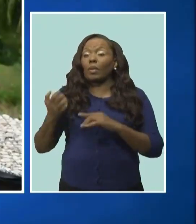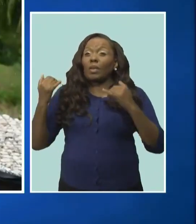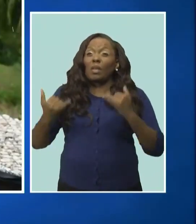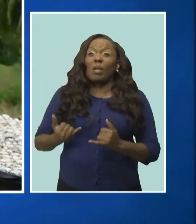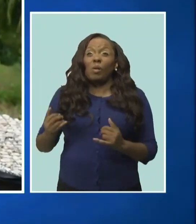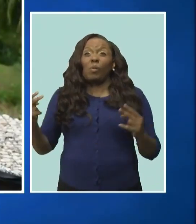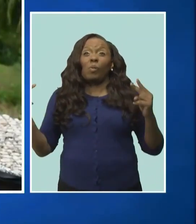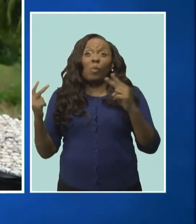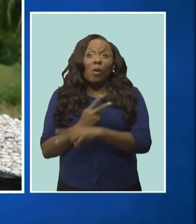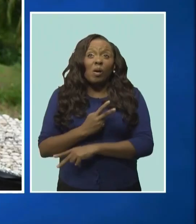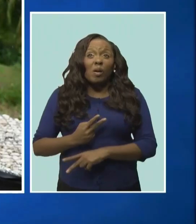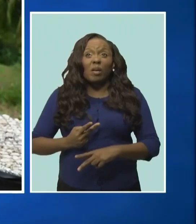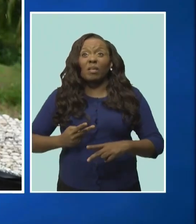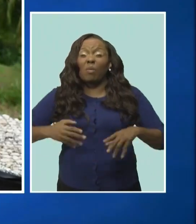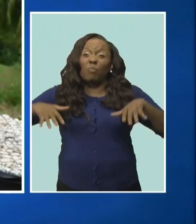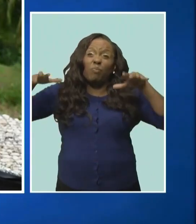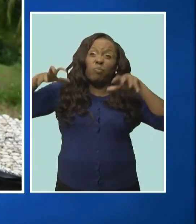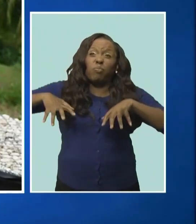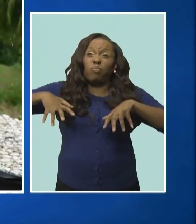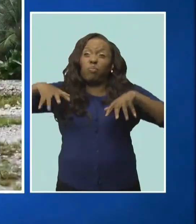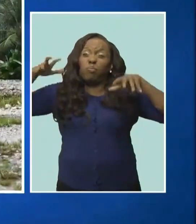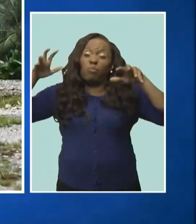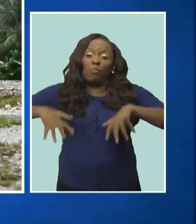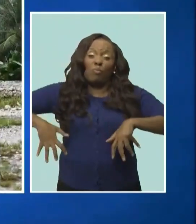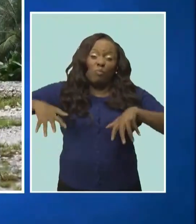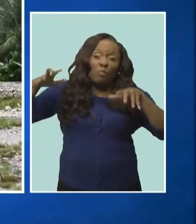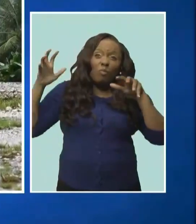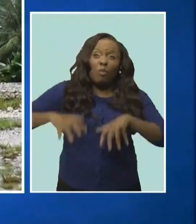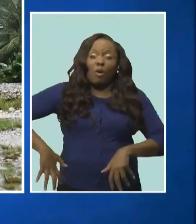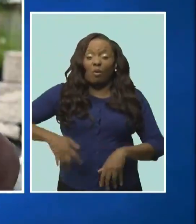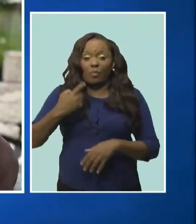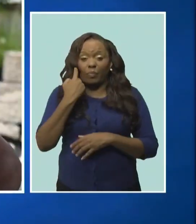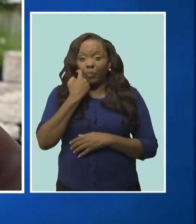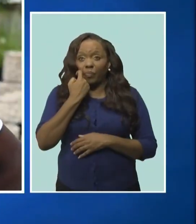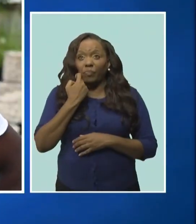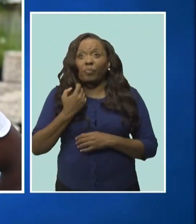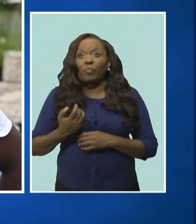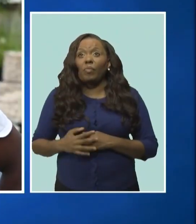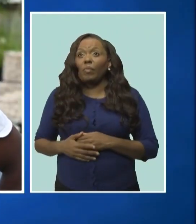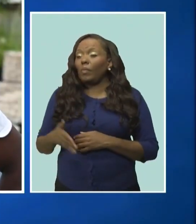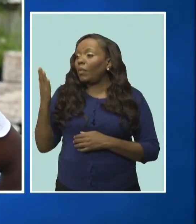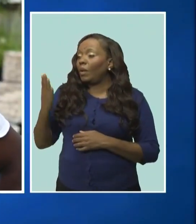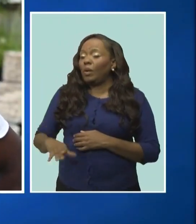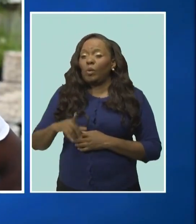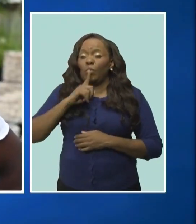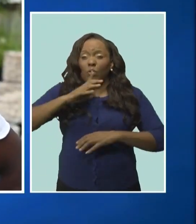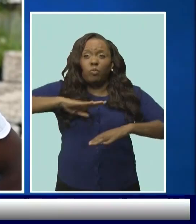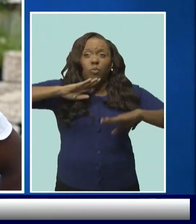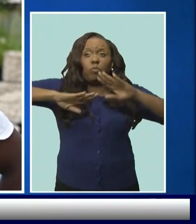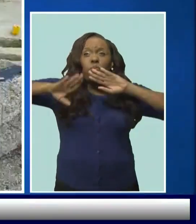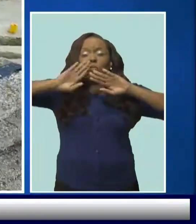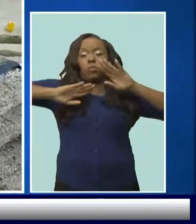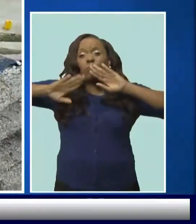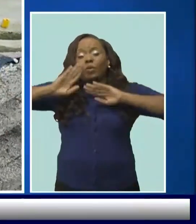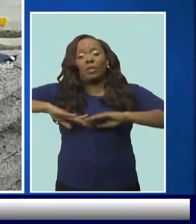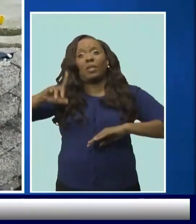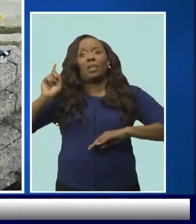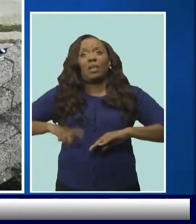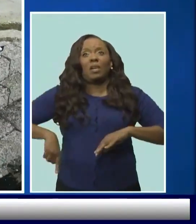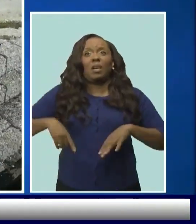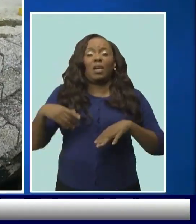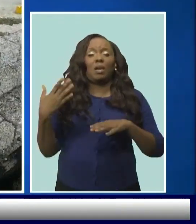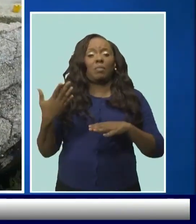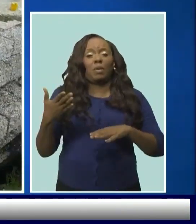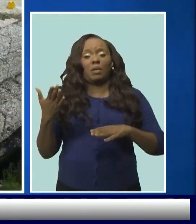worse by heavy rainfall over the last few weeks. We're very frustrated because it should have been done better.